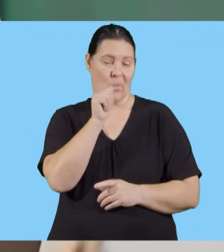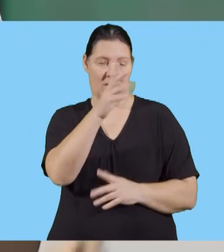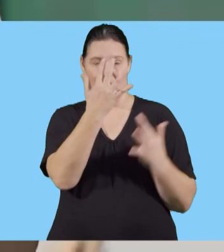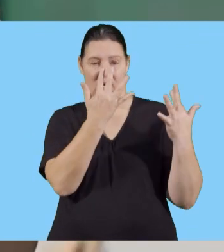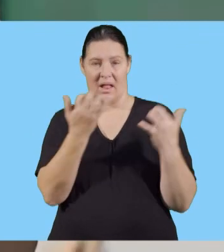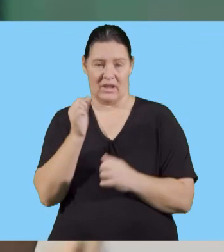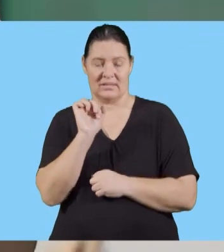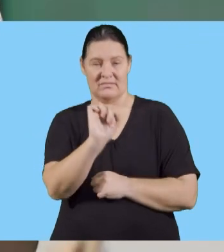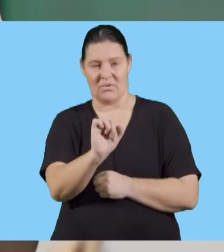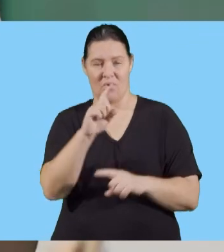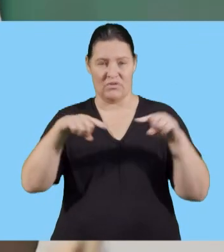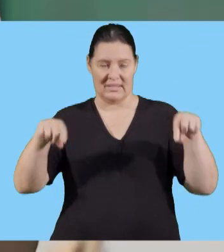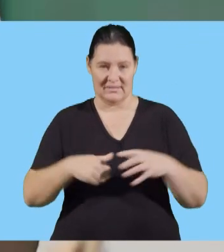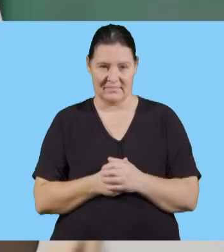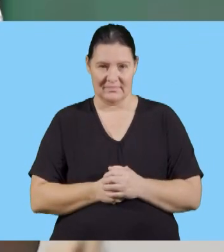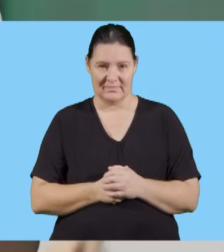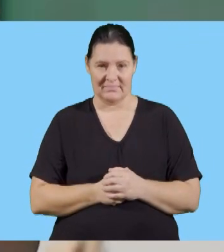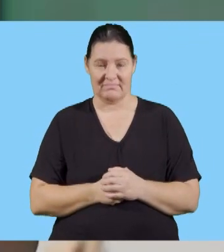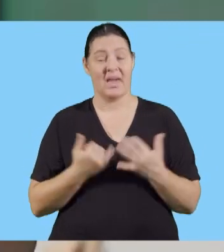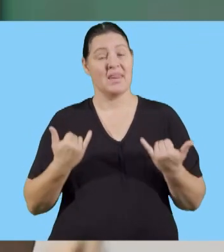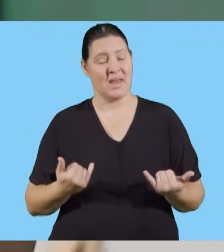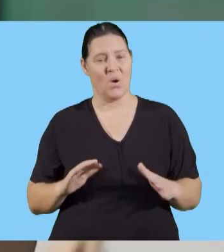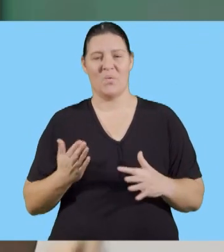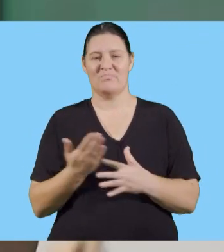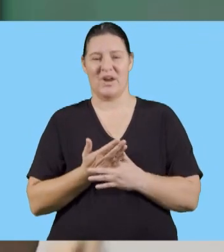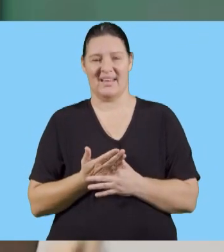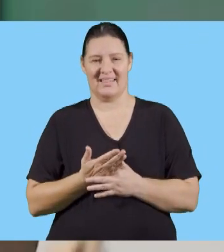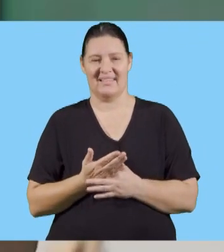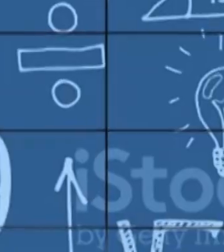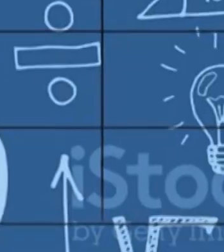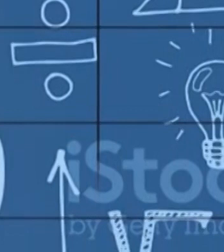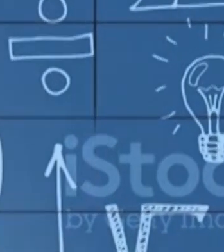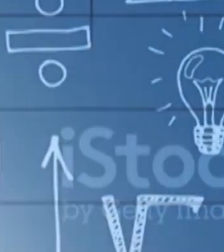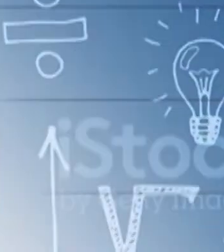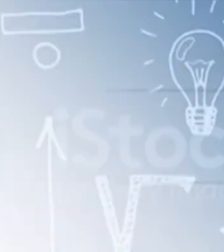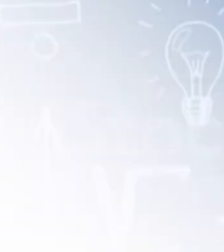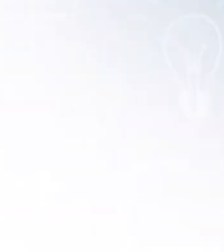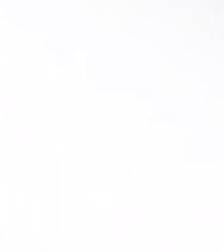your rate. Now, let's quickly go to an ad break and then we'll see you just now.